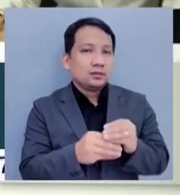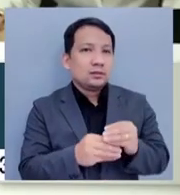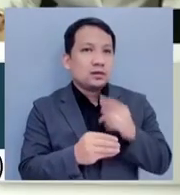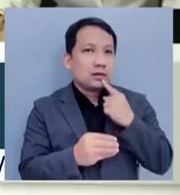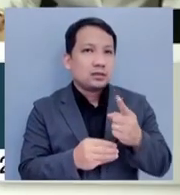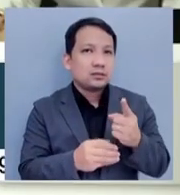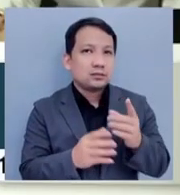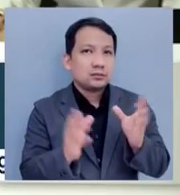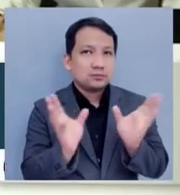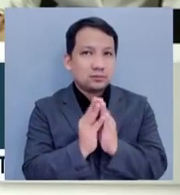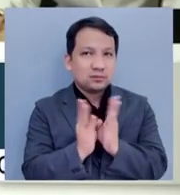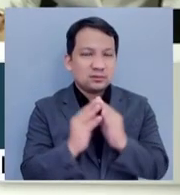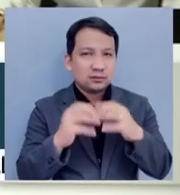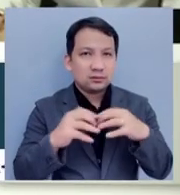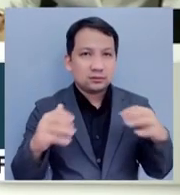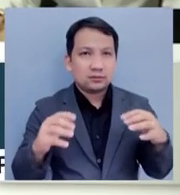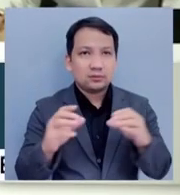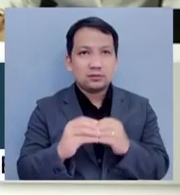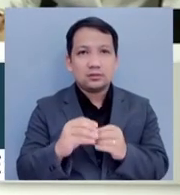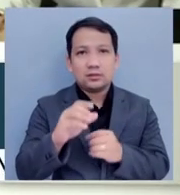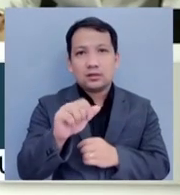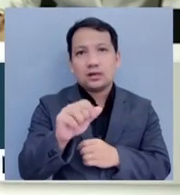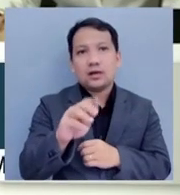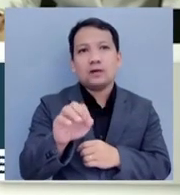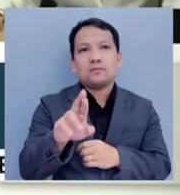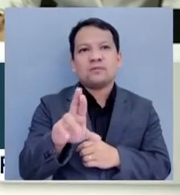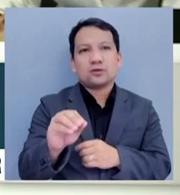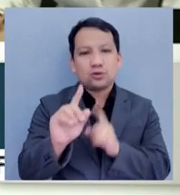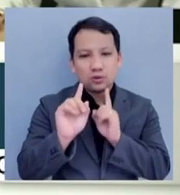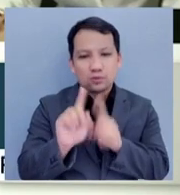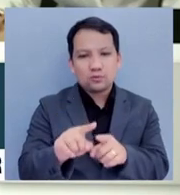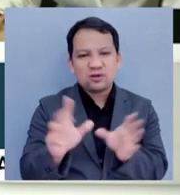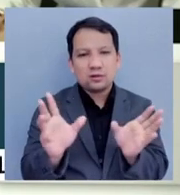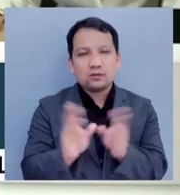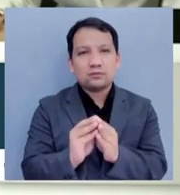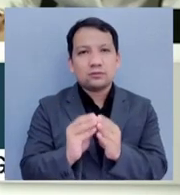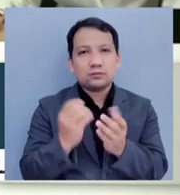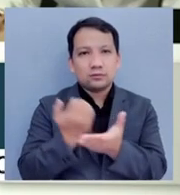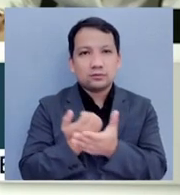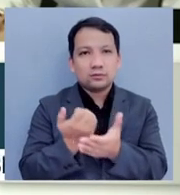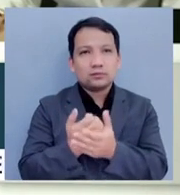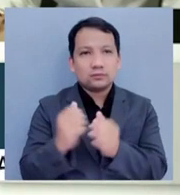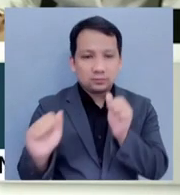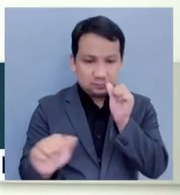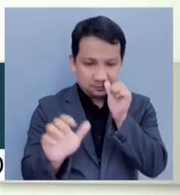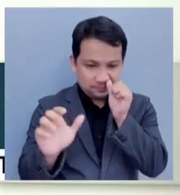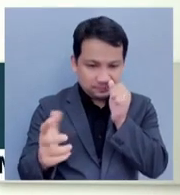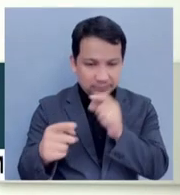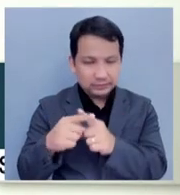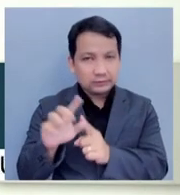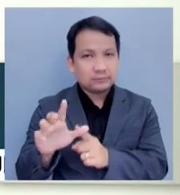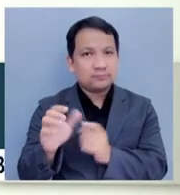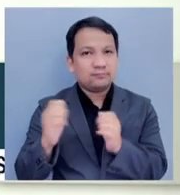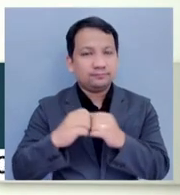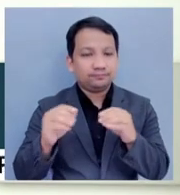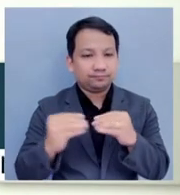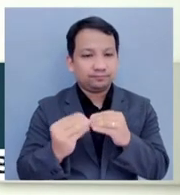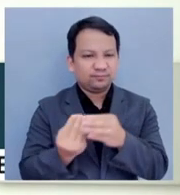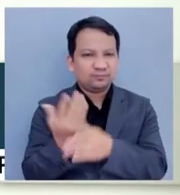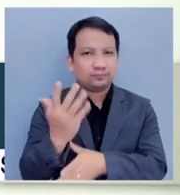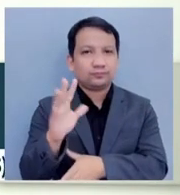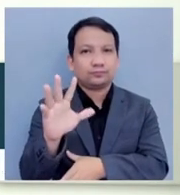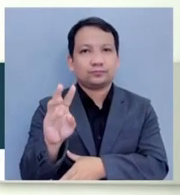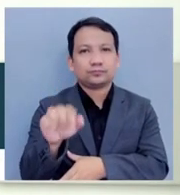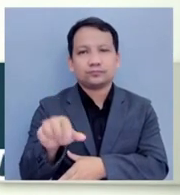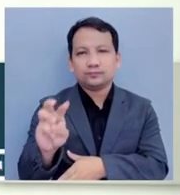Macroeconomic Research Office, or AMRO, reports the economies in the ASEAN Plus 3 region is expected to grow by